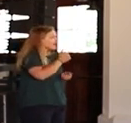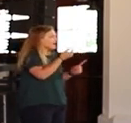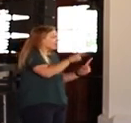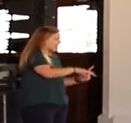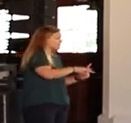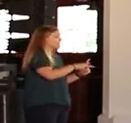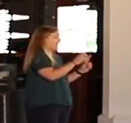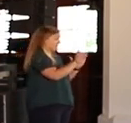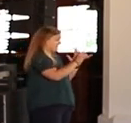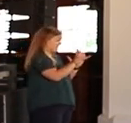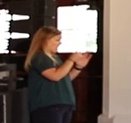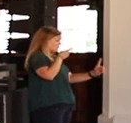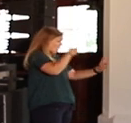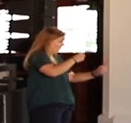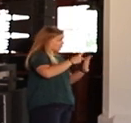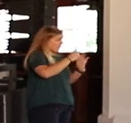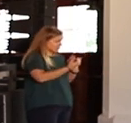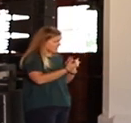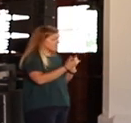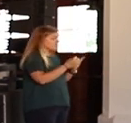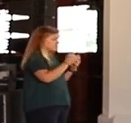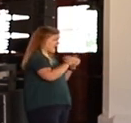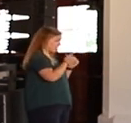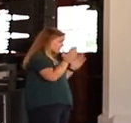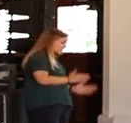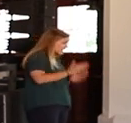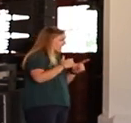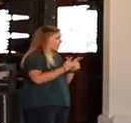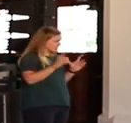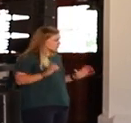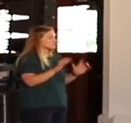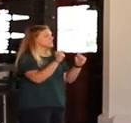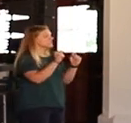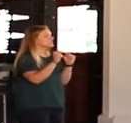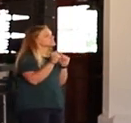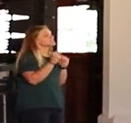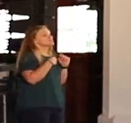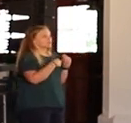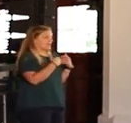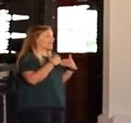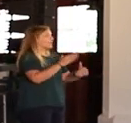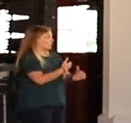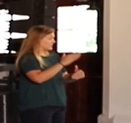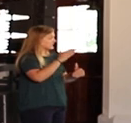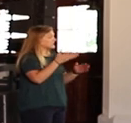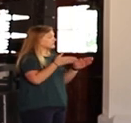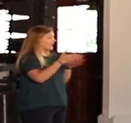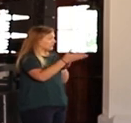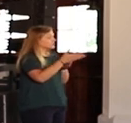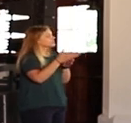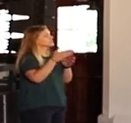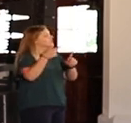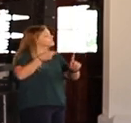identifying a goal or project, preparing for it, and executing it. And you know what? We have music majors who go on to pursue